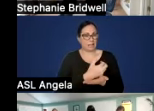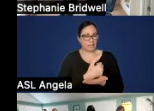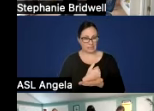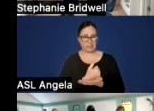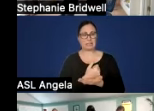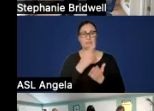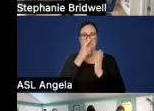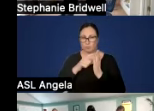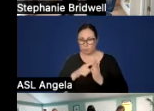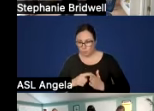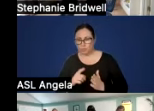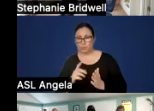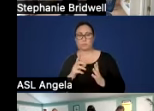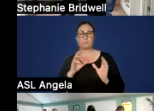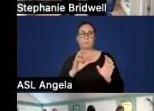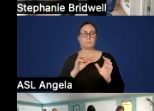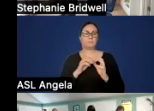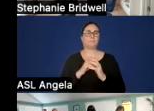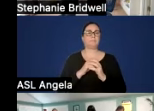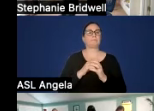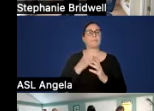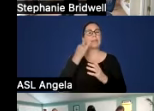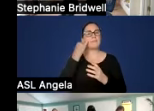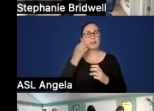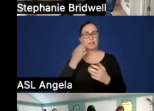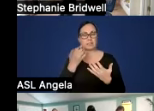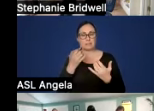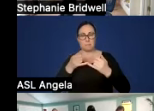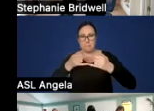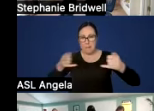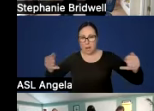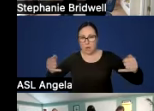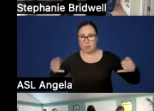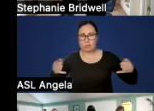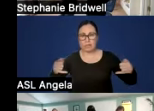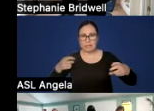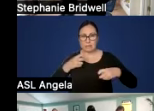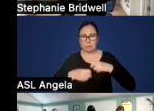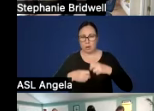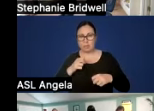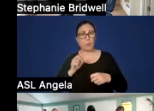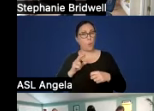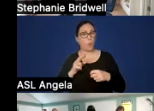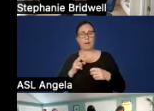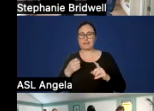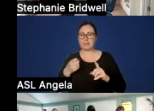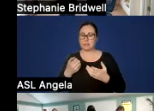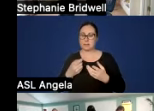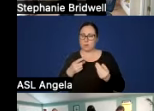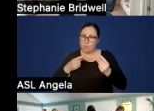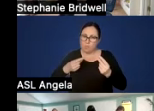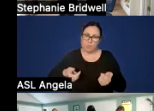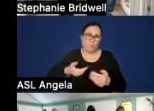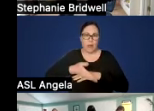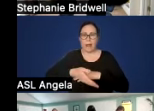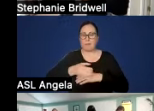along jurisdiction, kind of, you know, what happened, you know, immediately after the crime occurred. Advocacy, so many